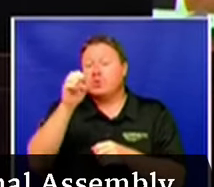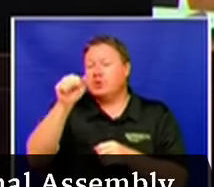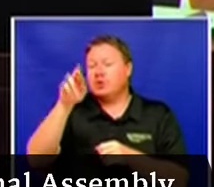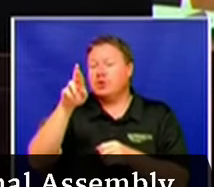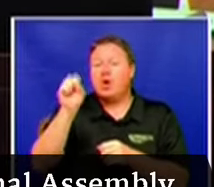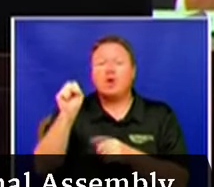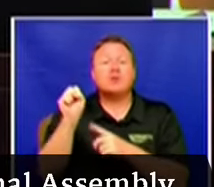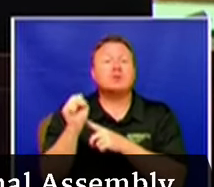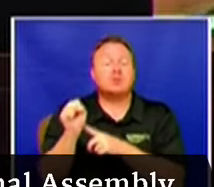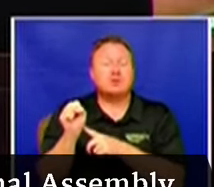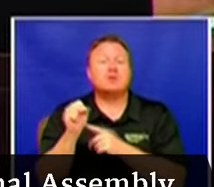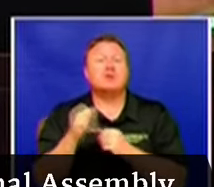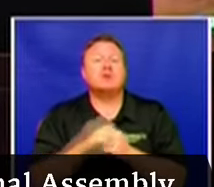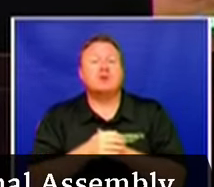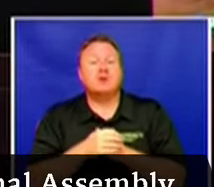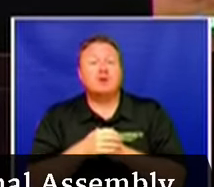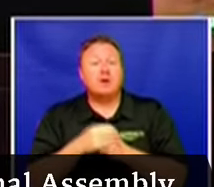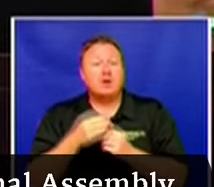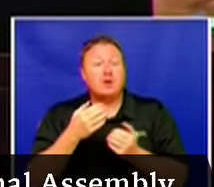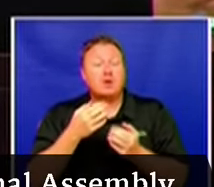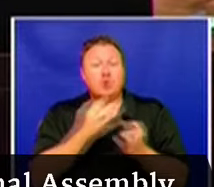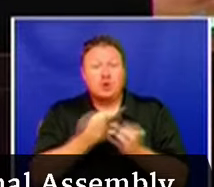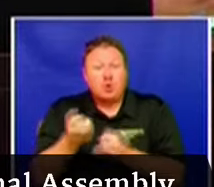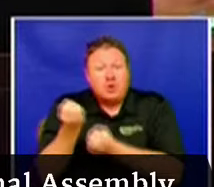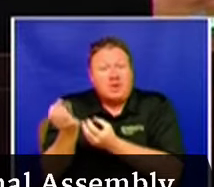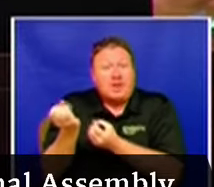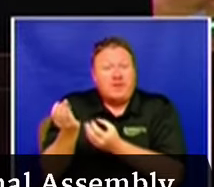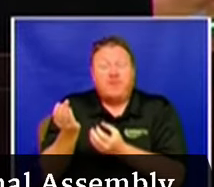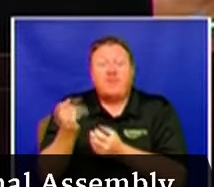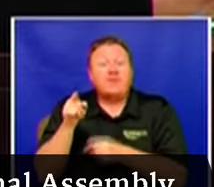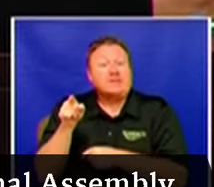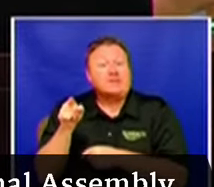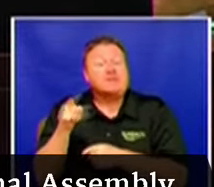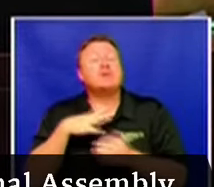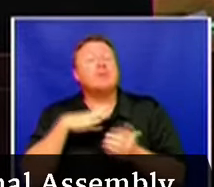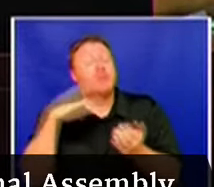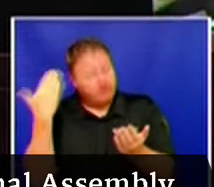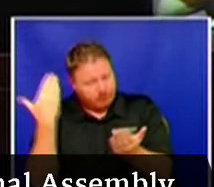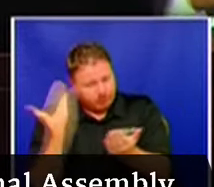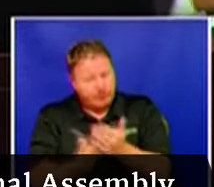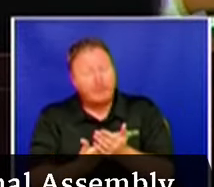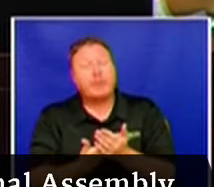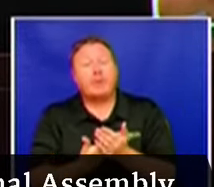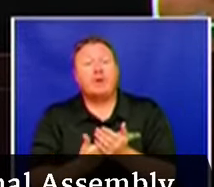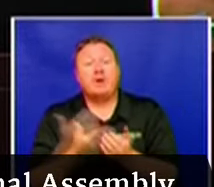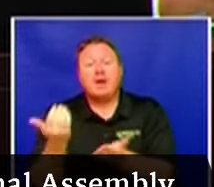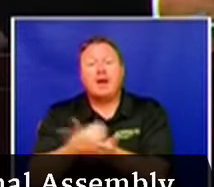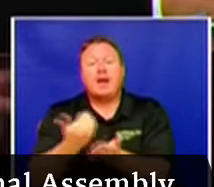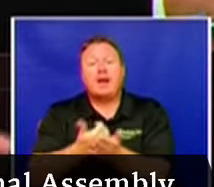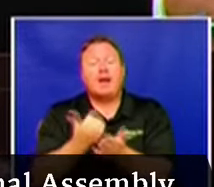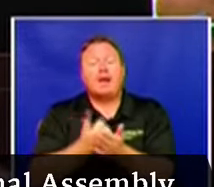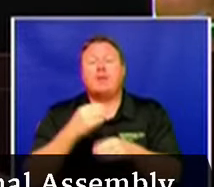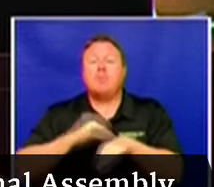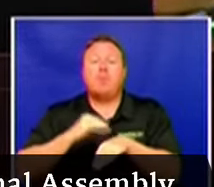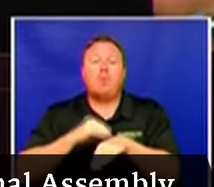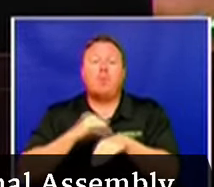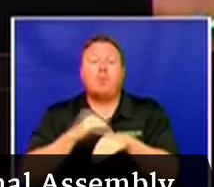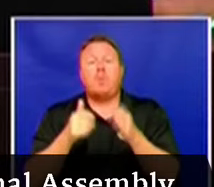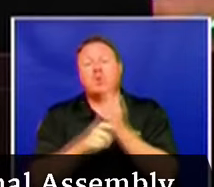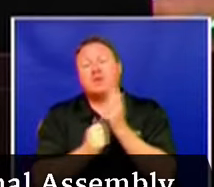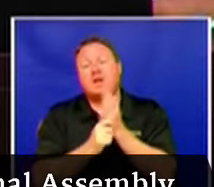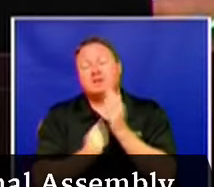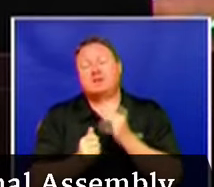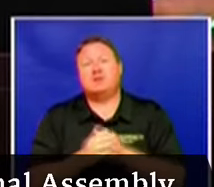have capacitated SARS, we have found that they are able to collect more and more taxes